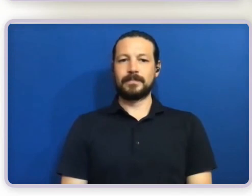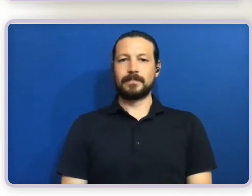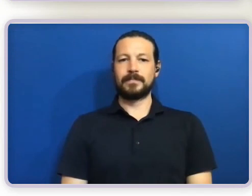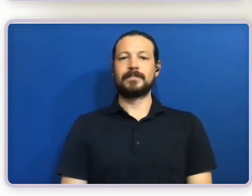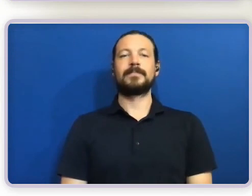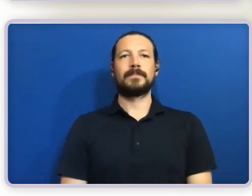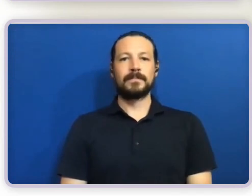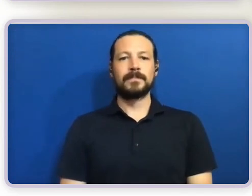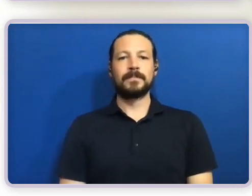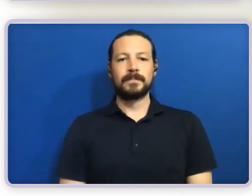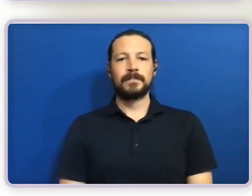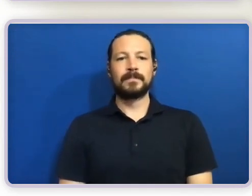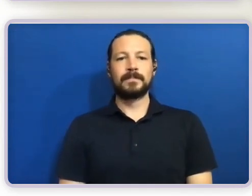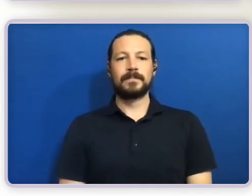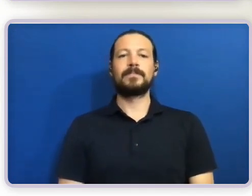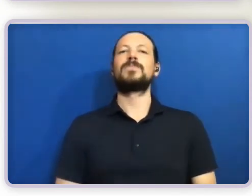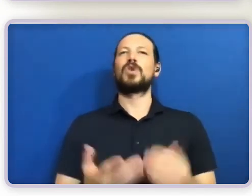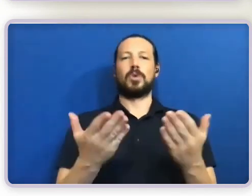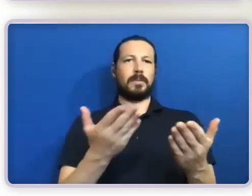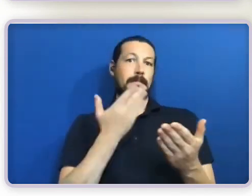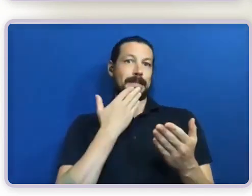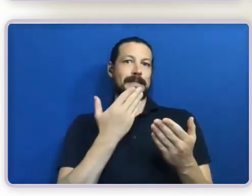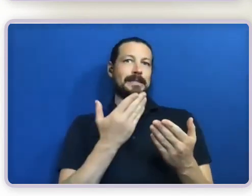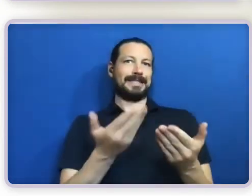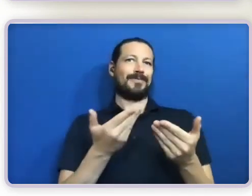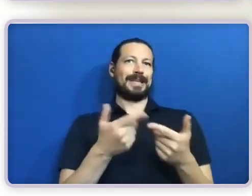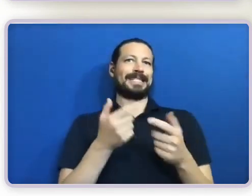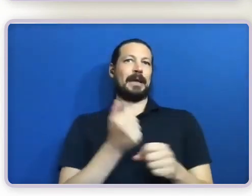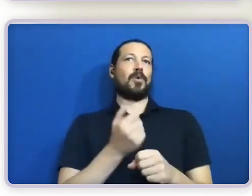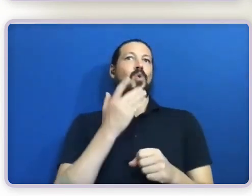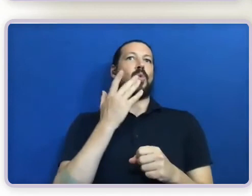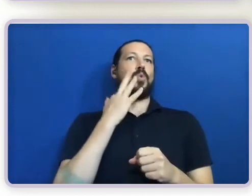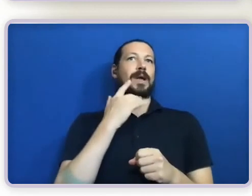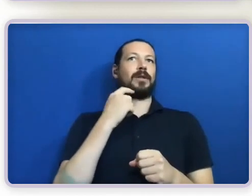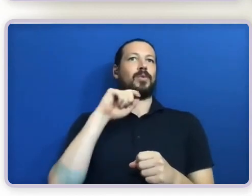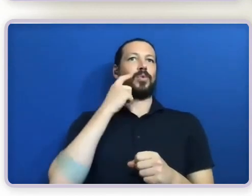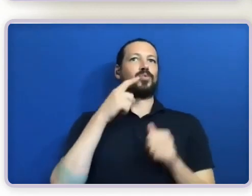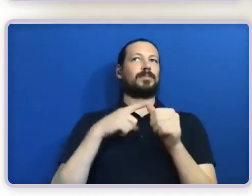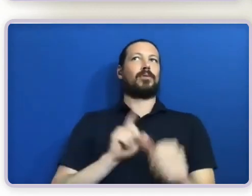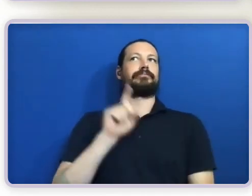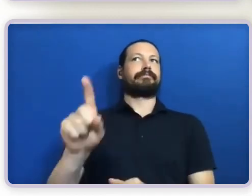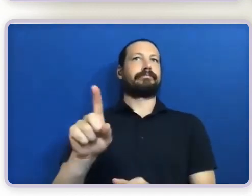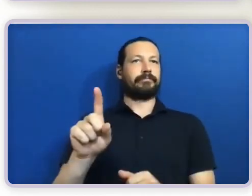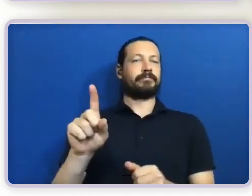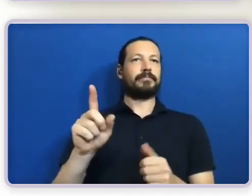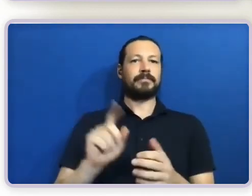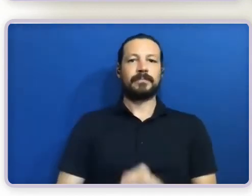No, So that's can fine. you please give an example when to respond to a notice to produce or summons has occurred?